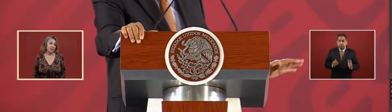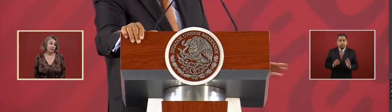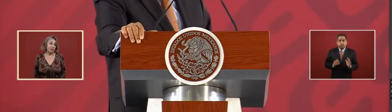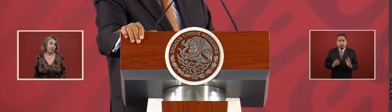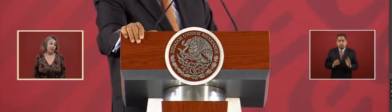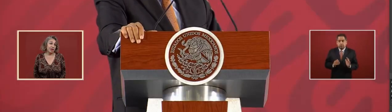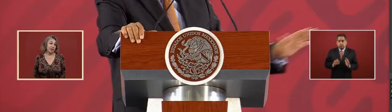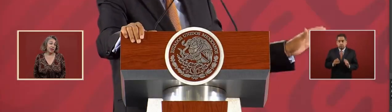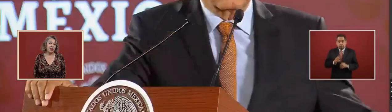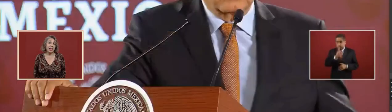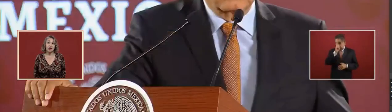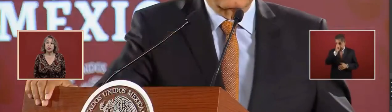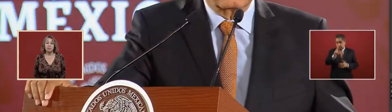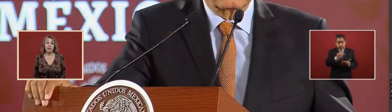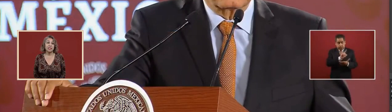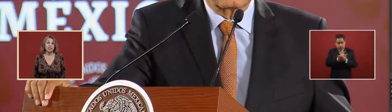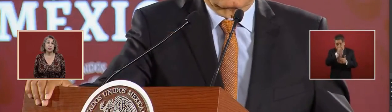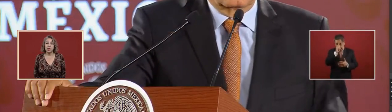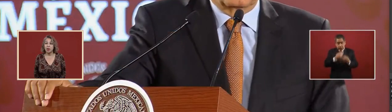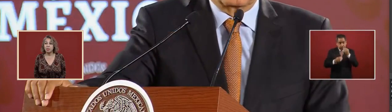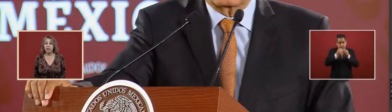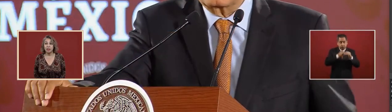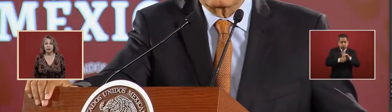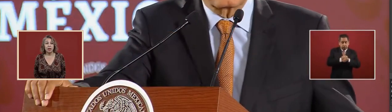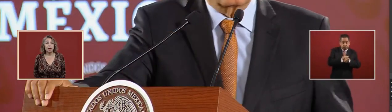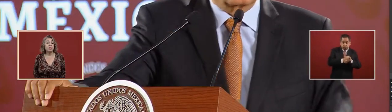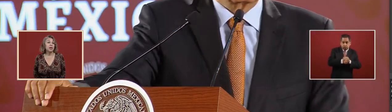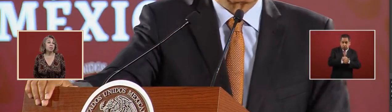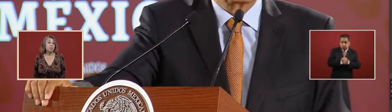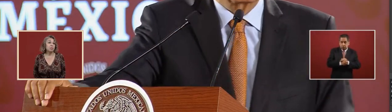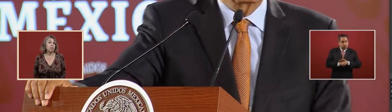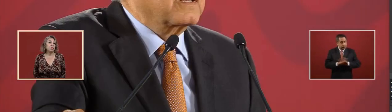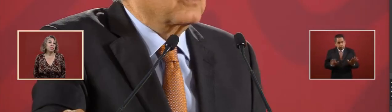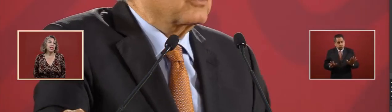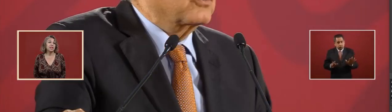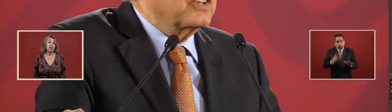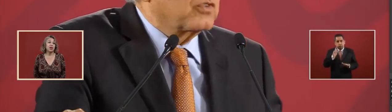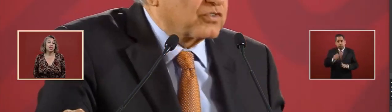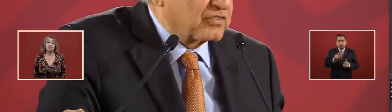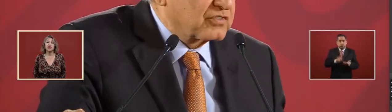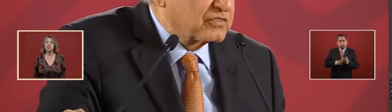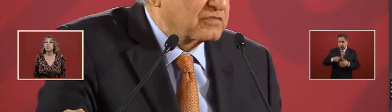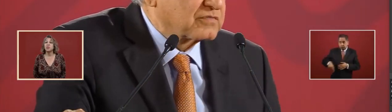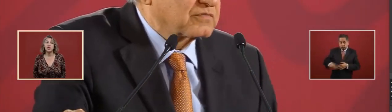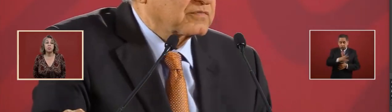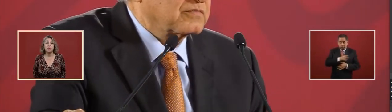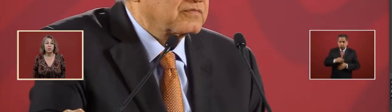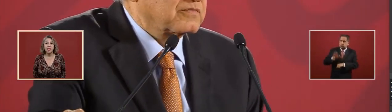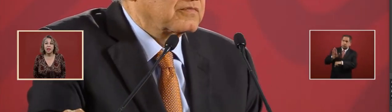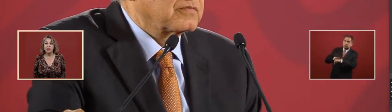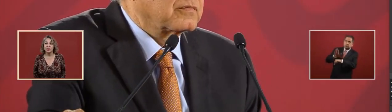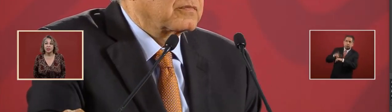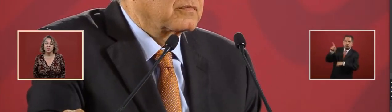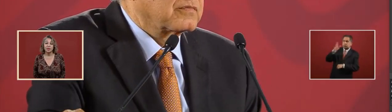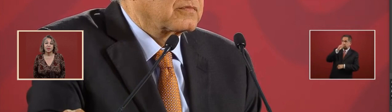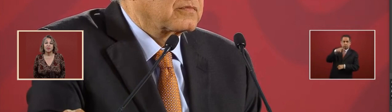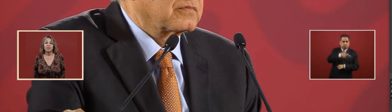no solo porque está prohibido, not only because it's prohibited, no but nos los permitiría because nuestros hijos, our children would not permit